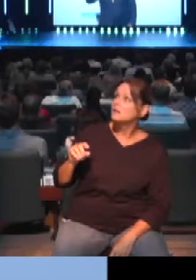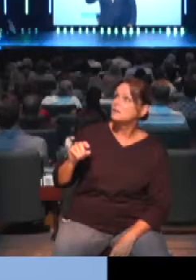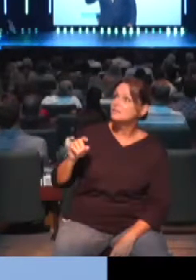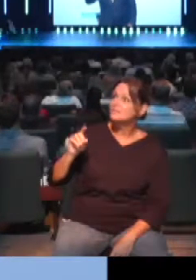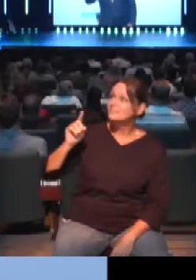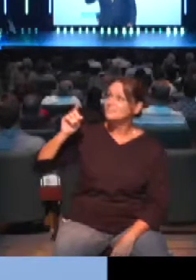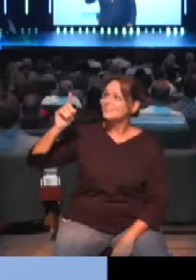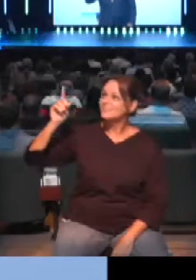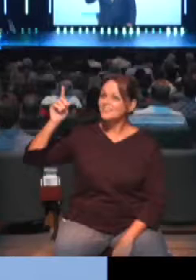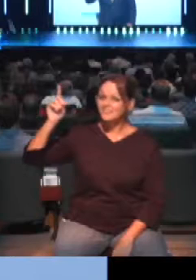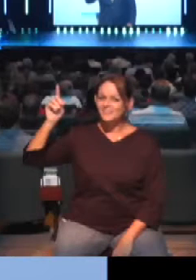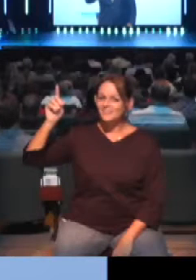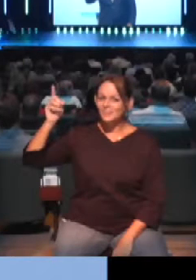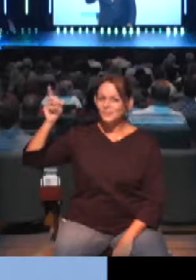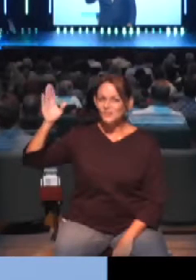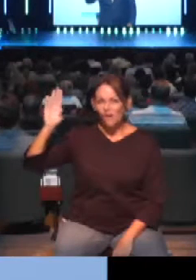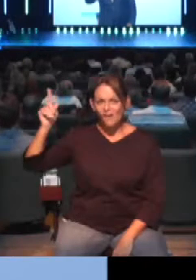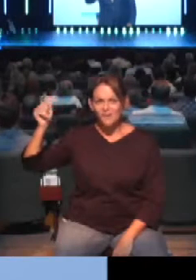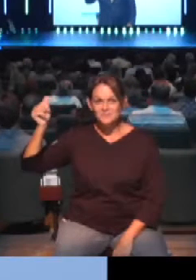But God,